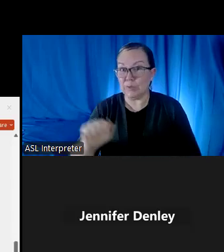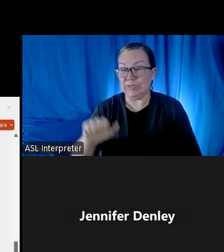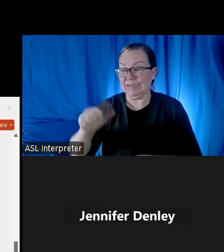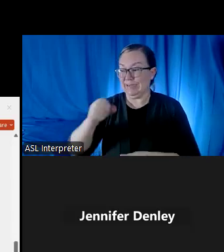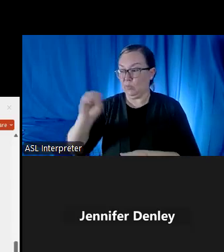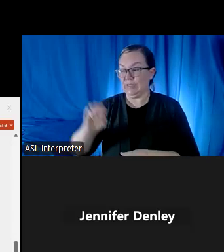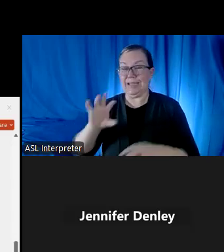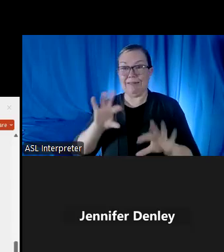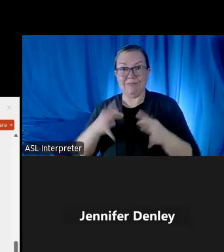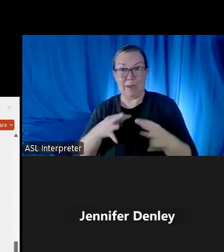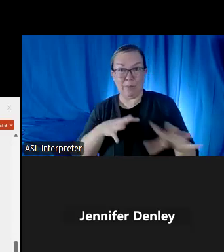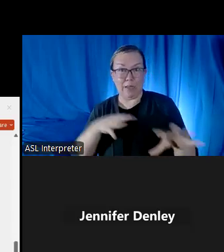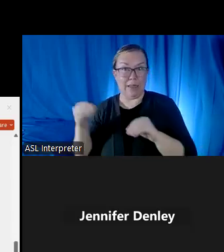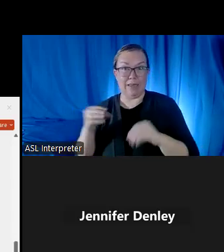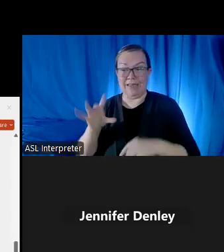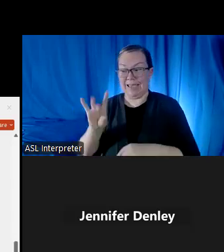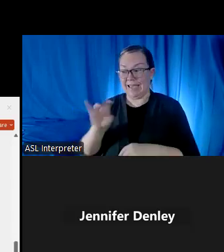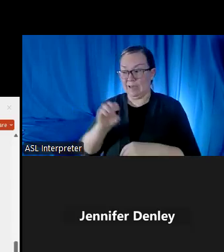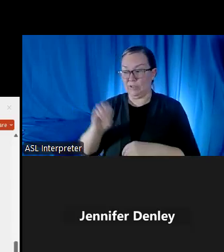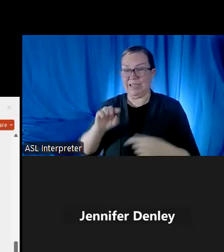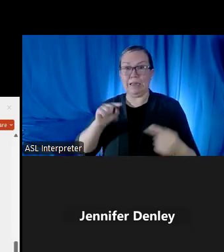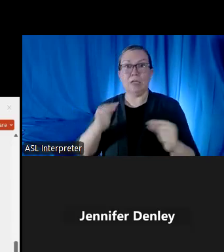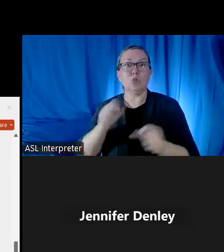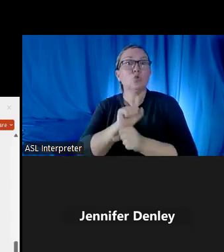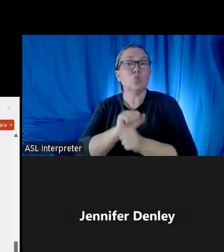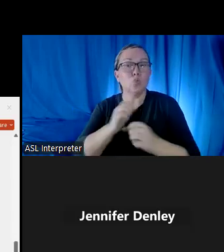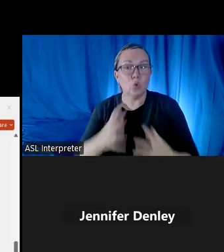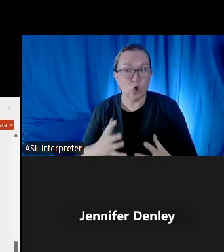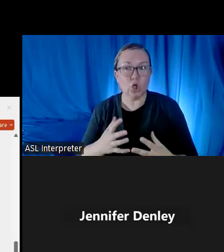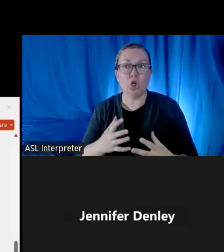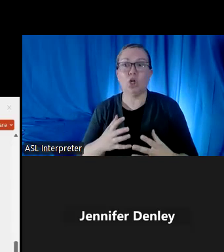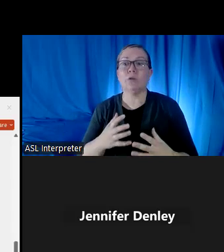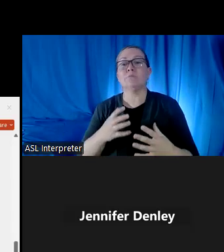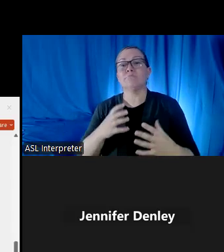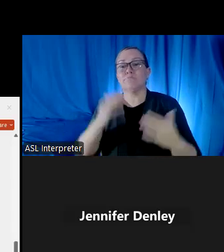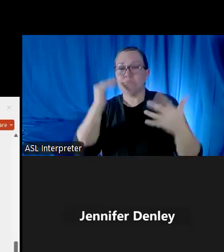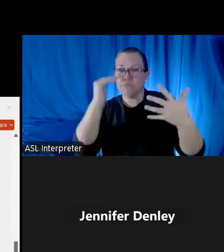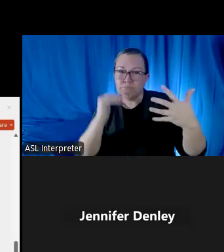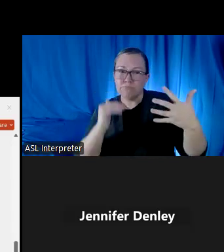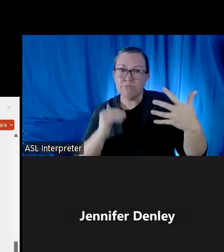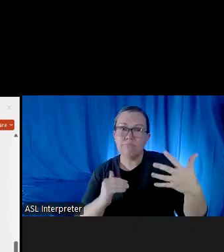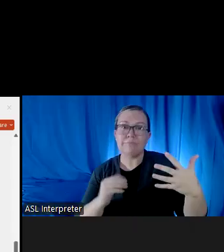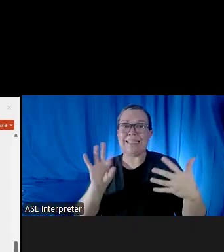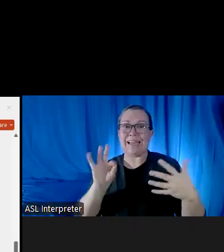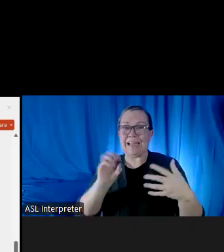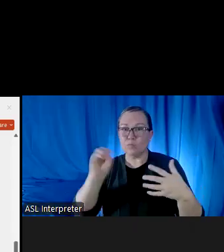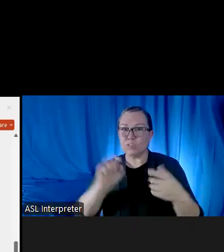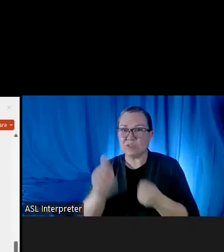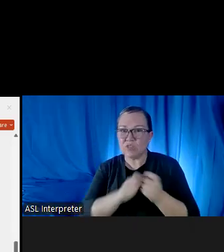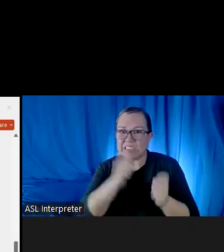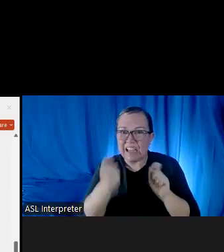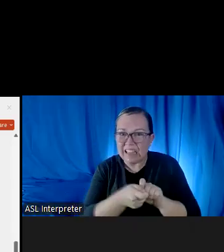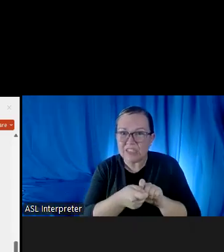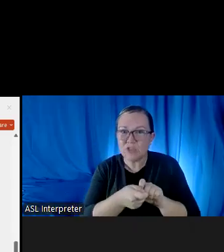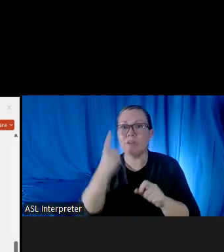leave, 8% injured worker, 7% national origin, 9% retaliation for making an occupational